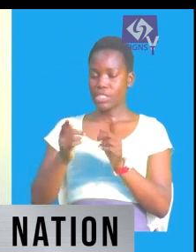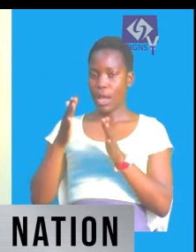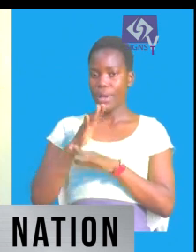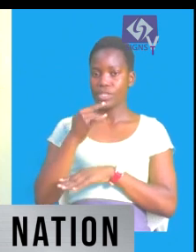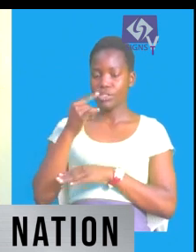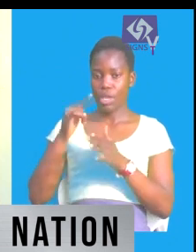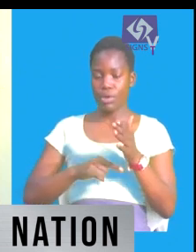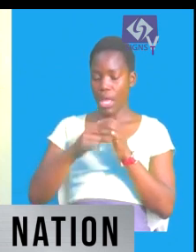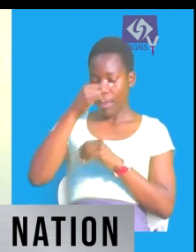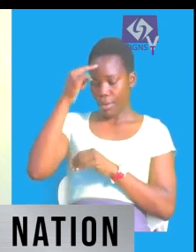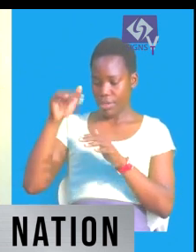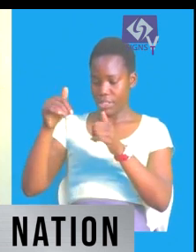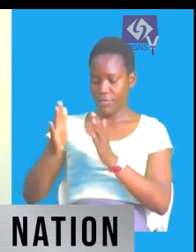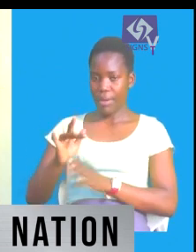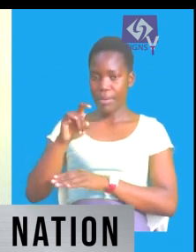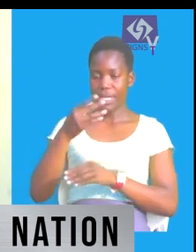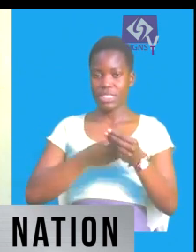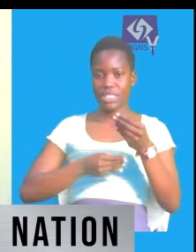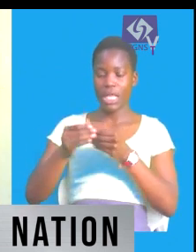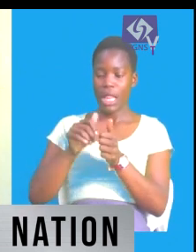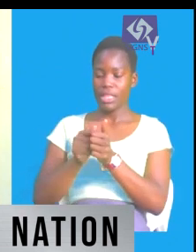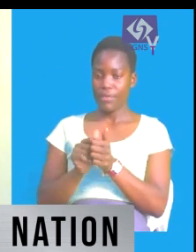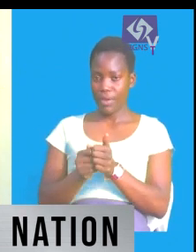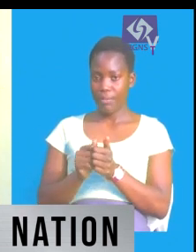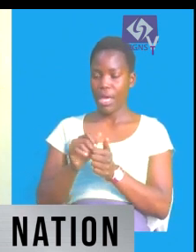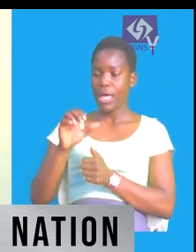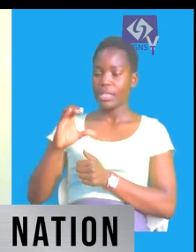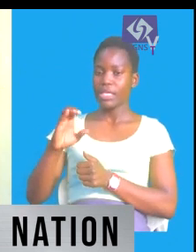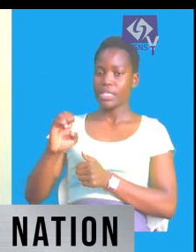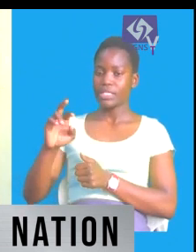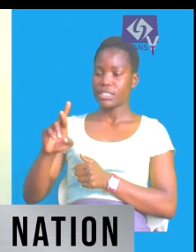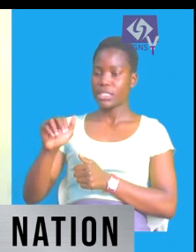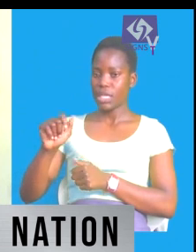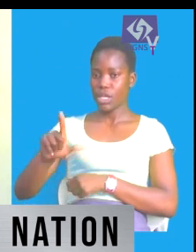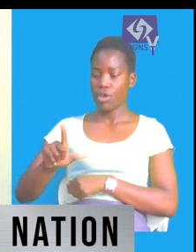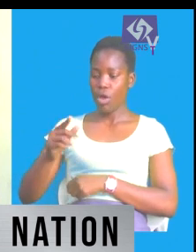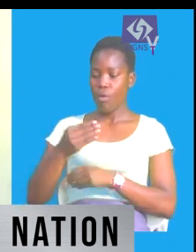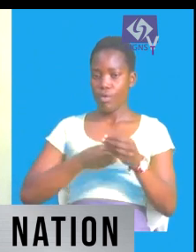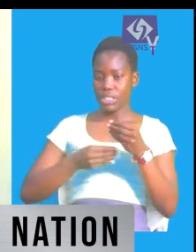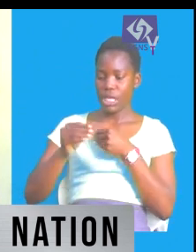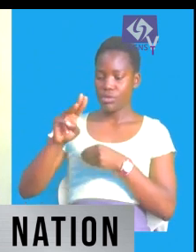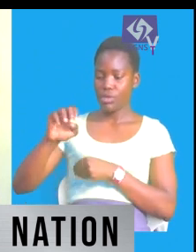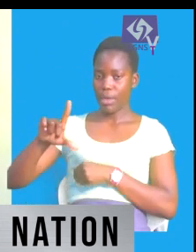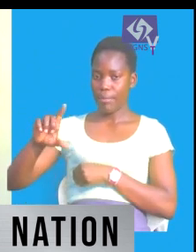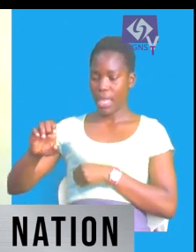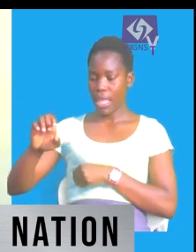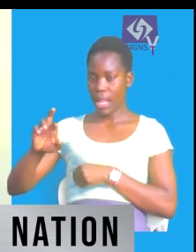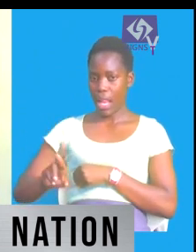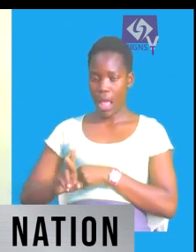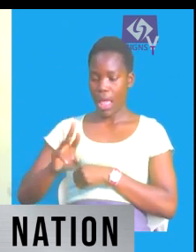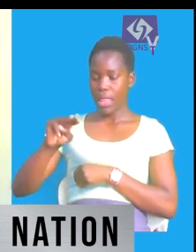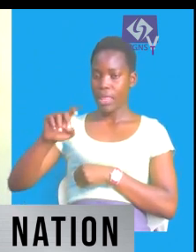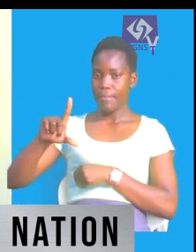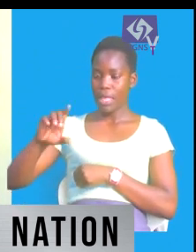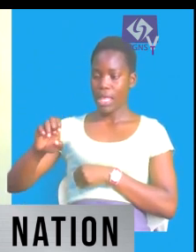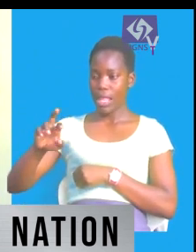say, you know, because the farmer has to sell the maize to the cereals. The cereal has to sell to the miller, the maize to the miller